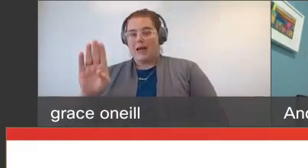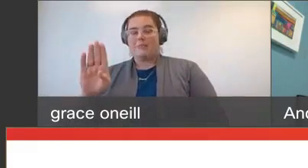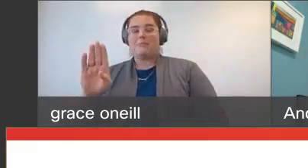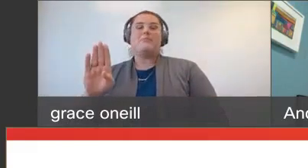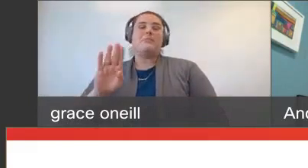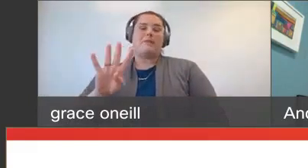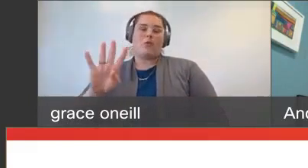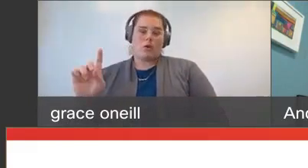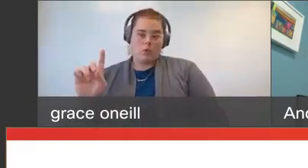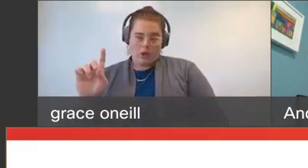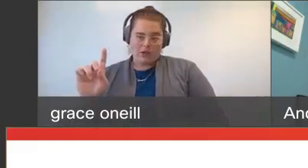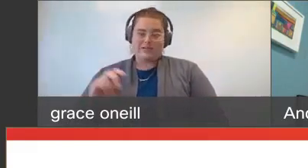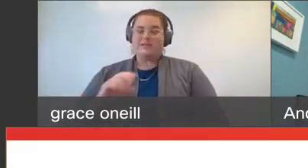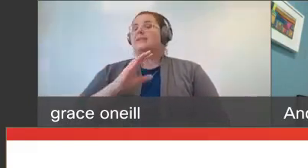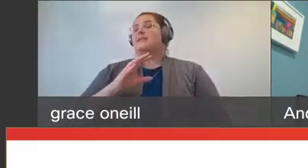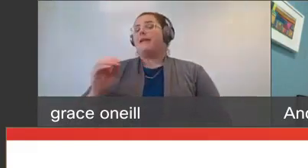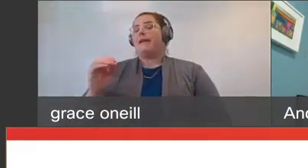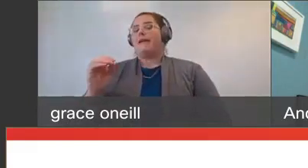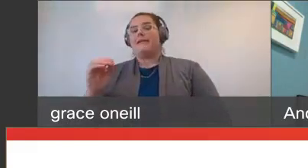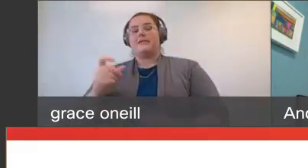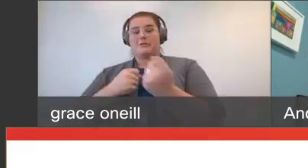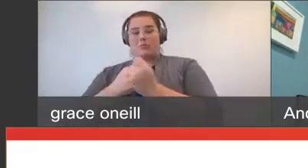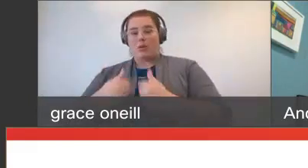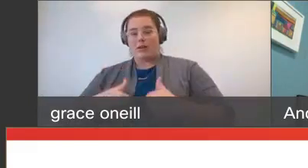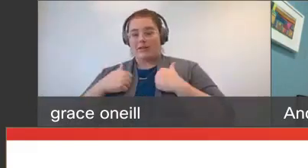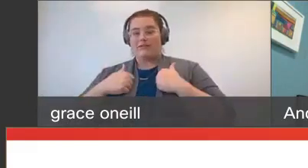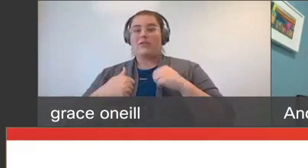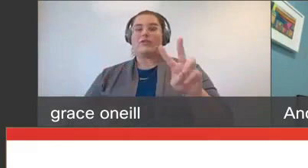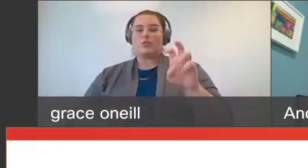placements, and 212 in supported living.